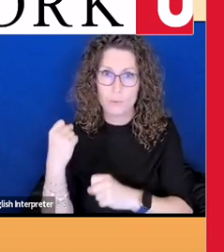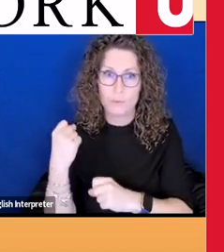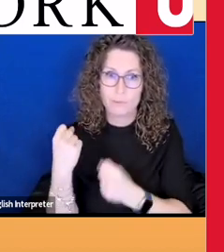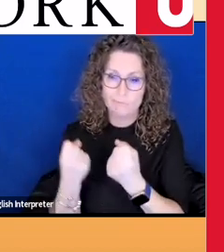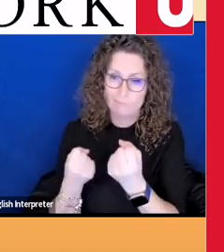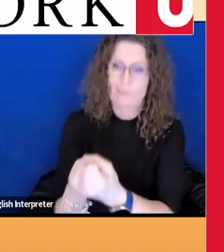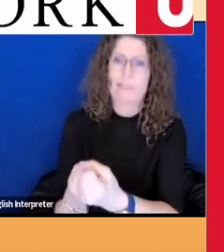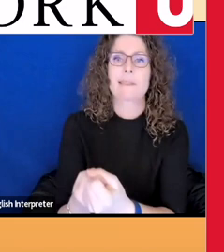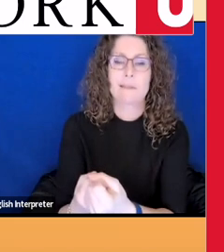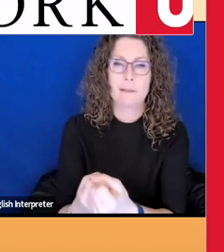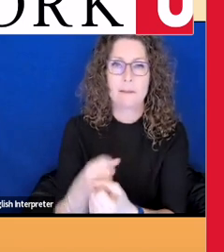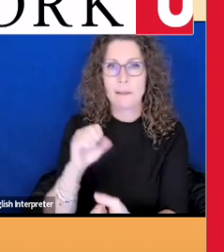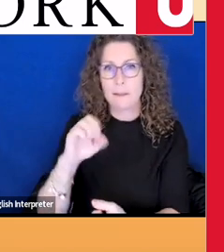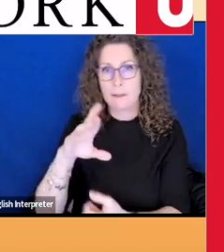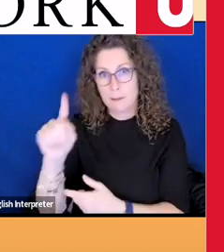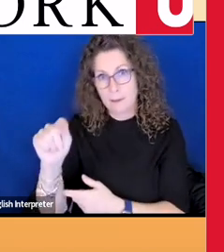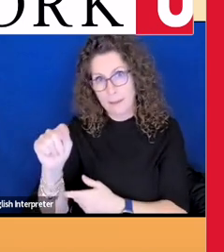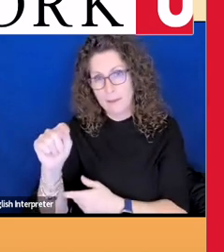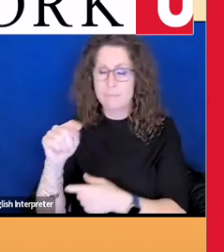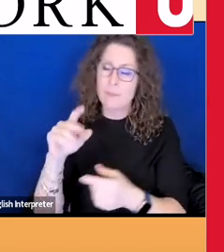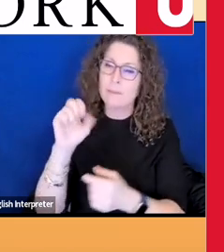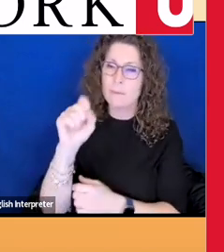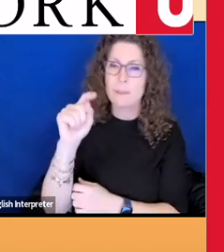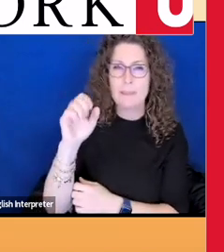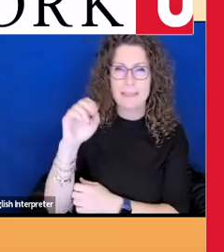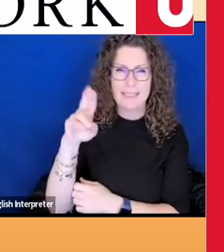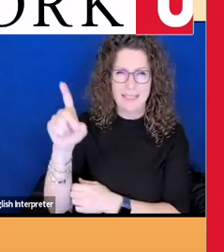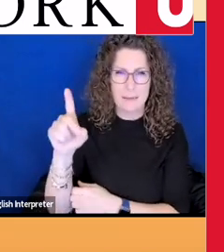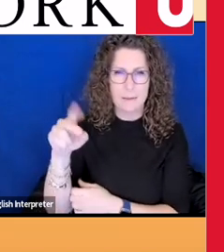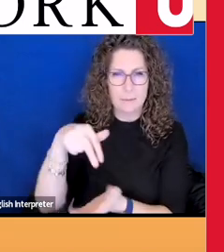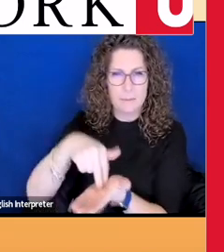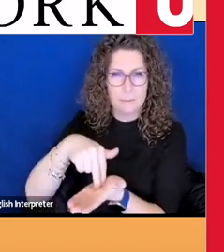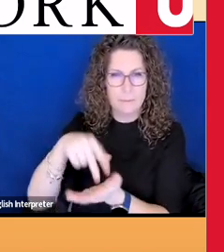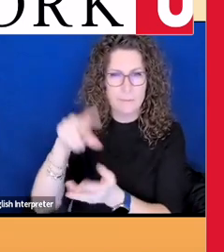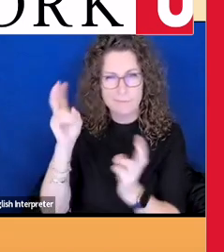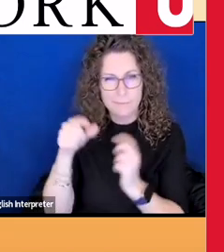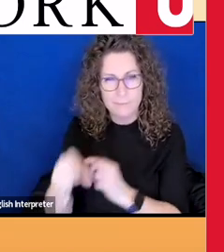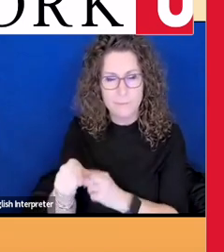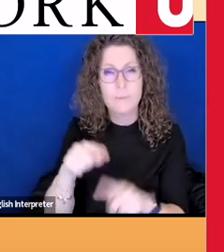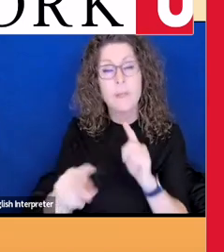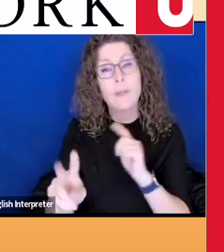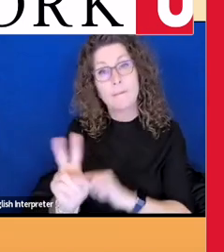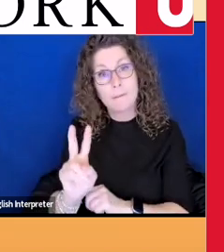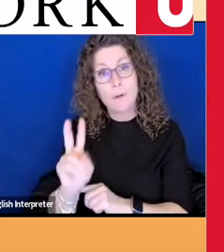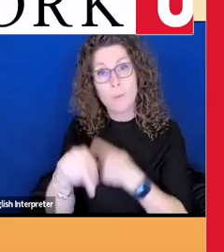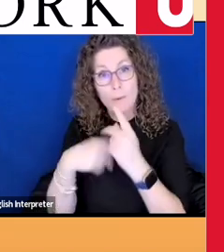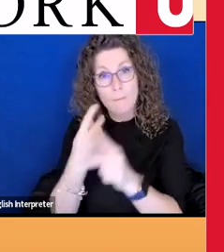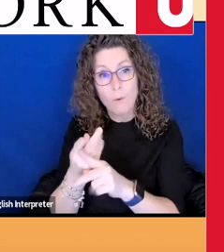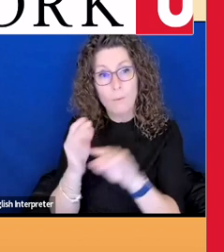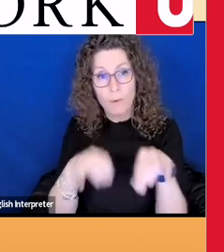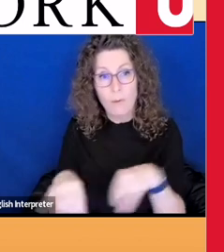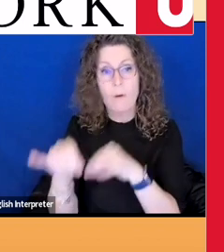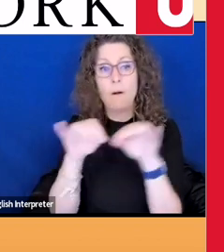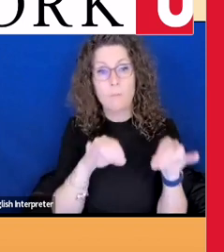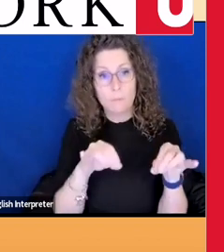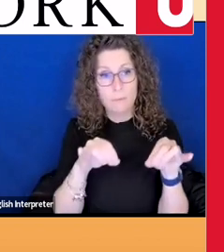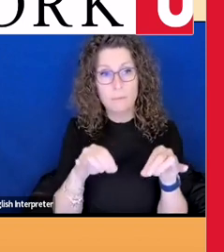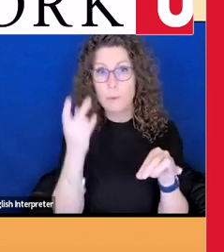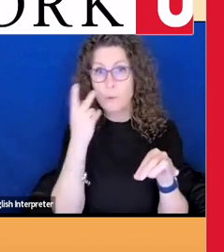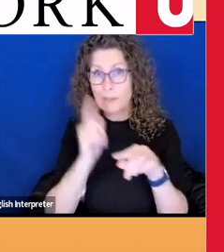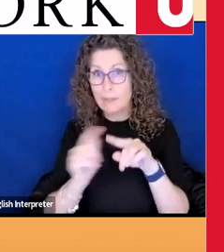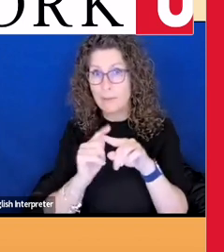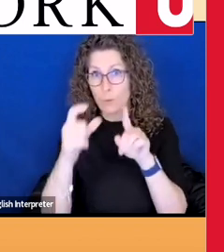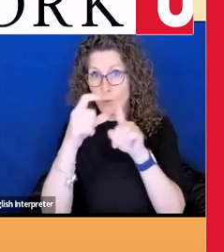While in Romance languages like French and Spanish, the verb form of solidarity is quite common, solidarizar, me